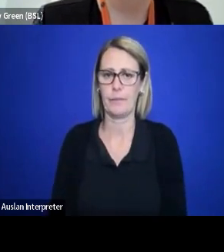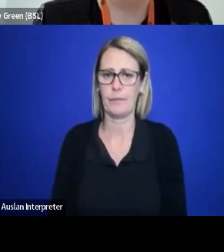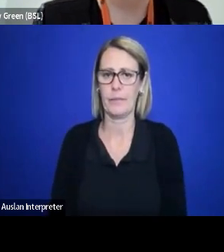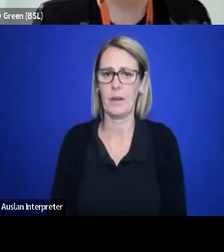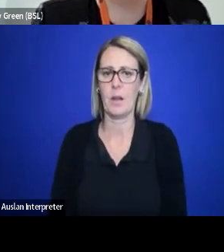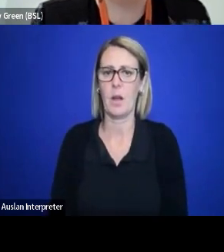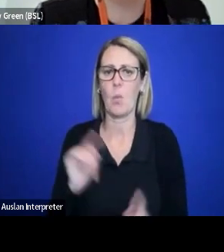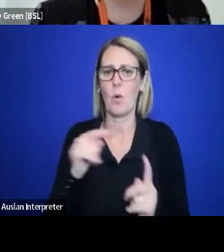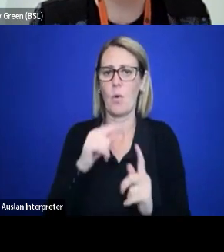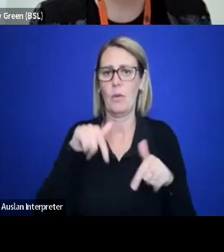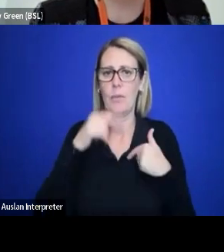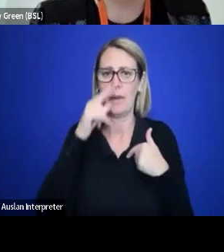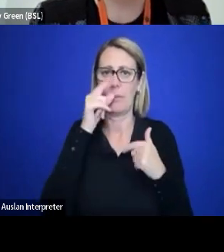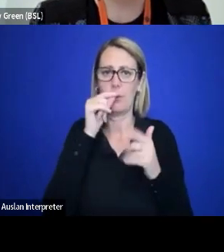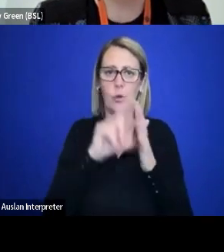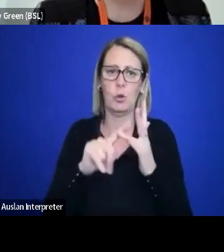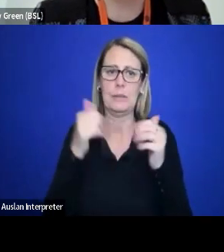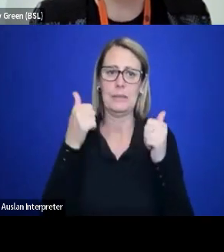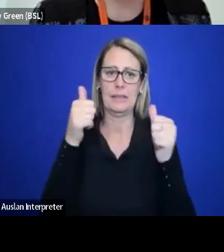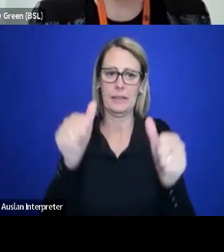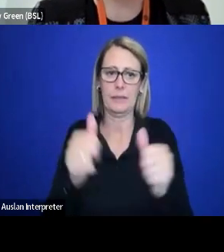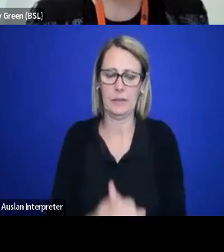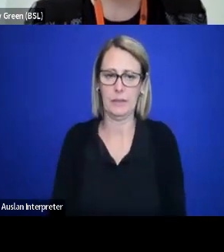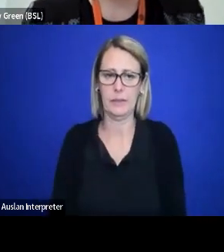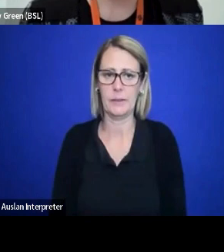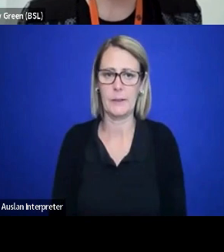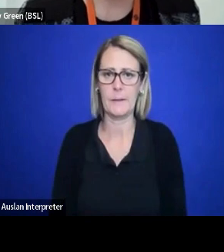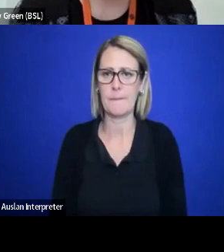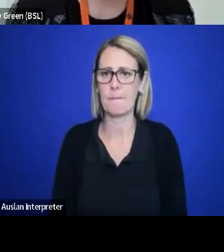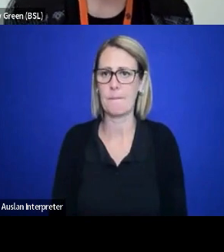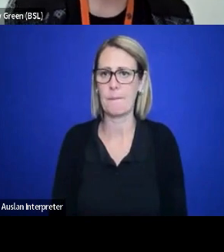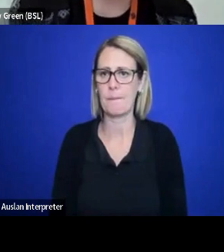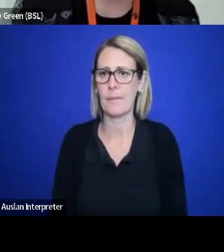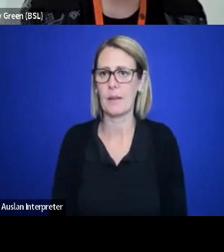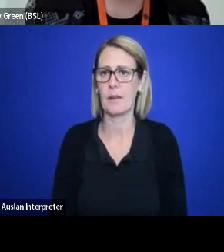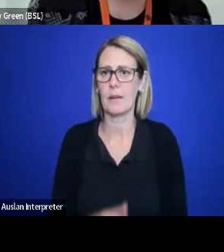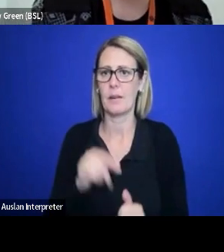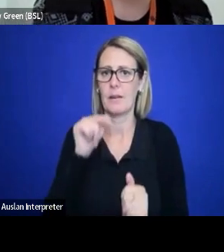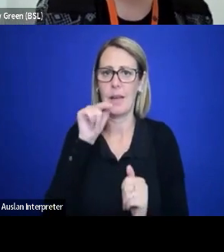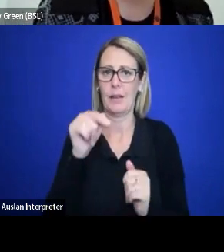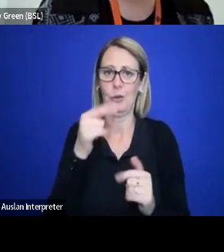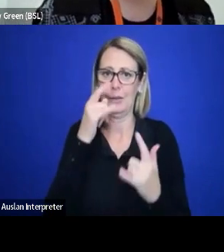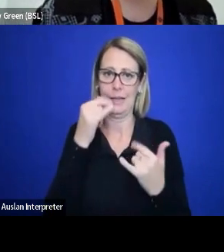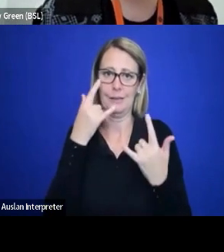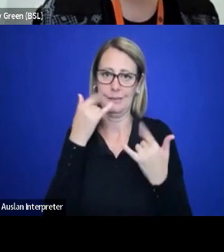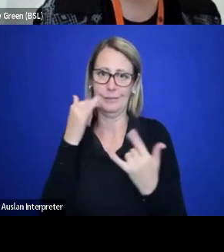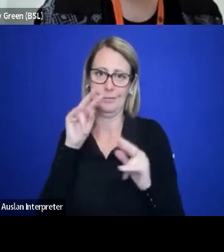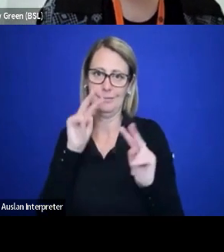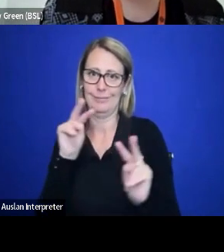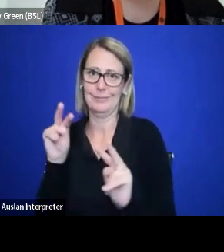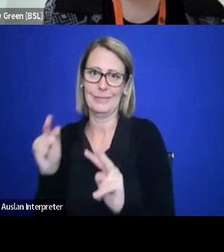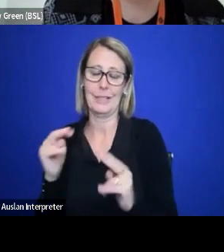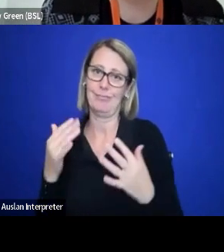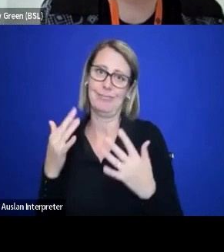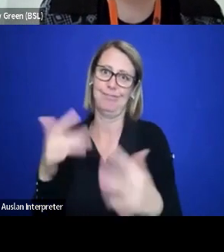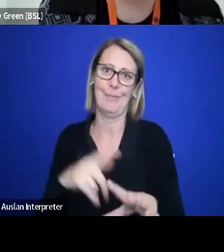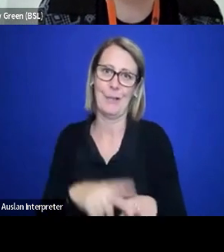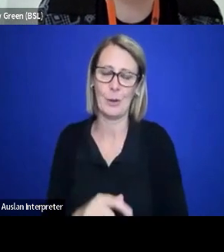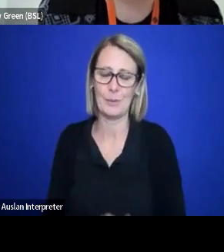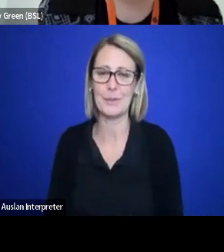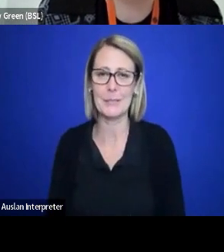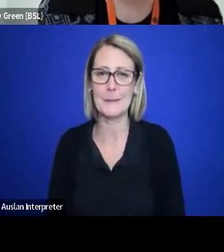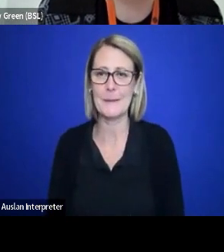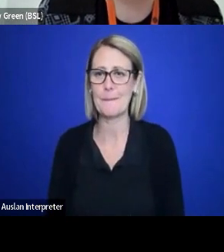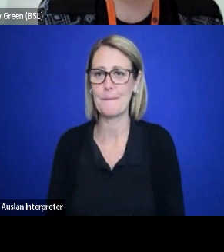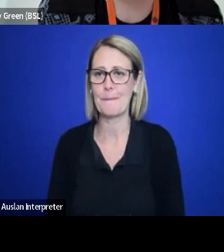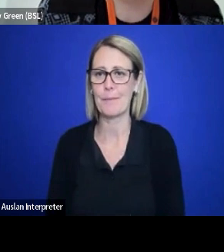been able to do so successfully. And they've been evaluated more times than I can count really, but and